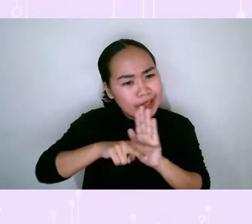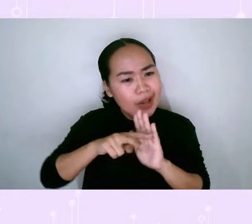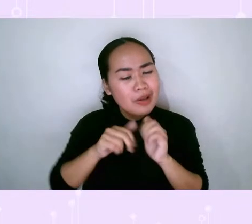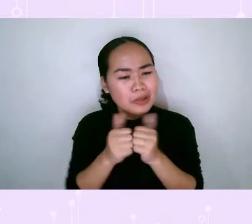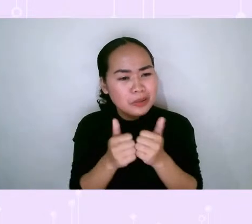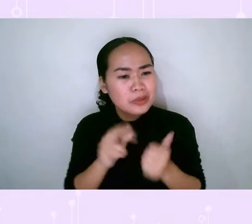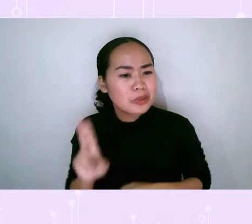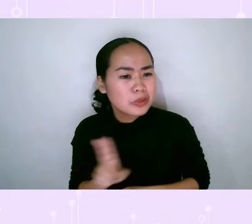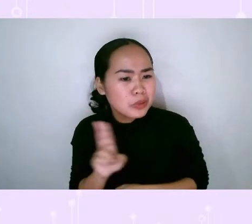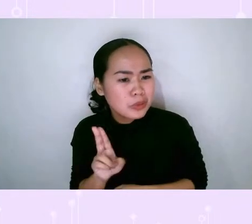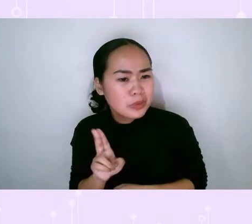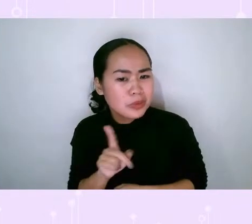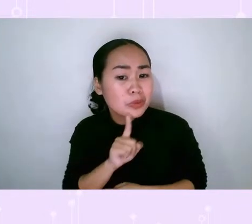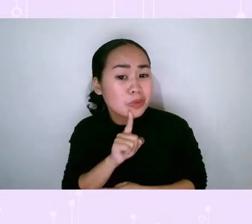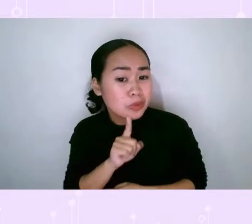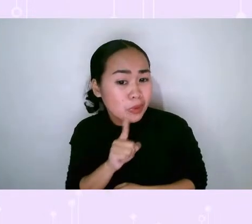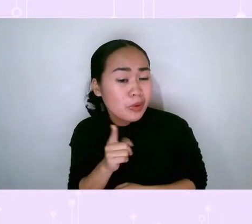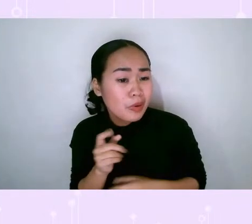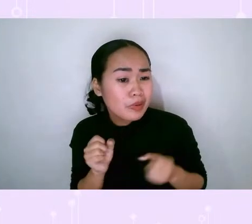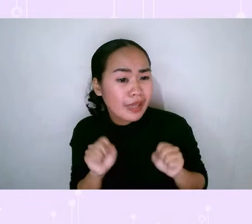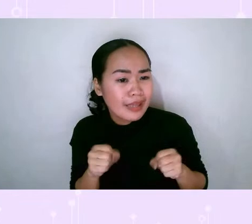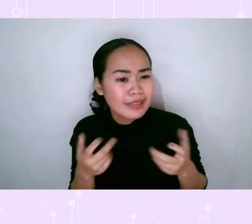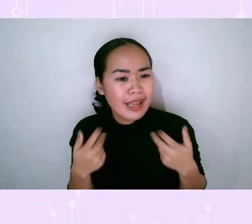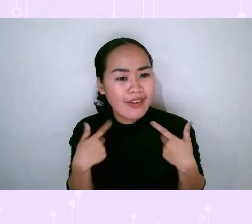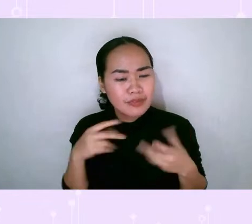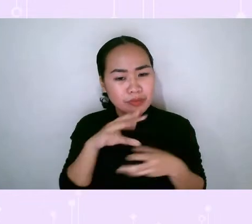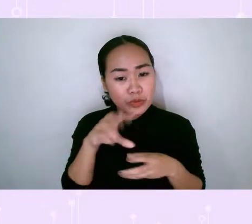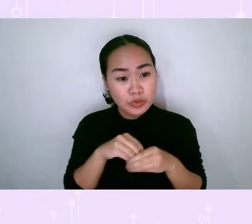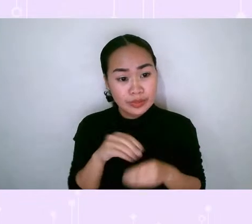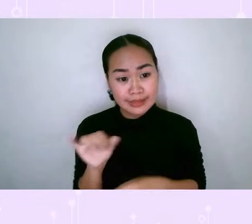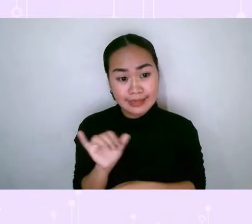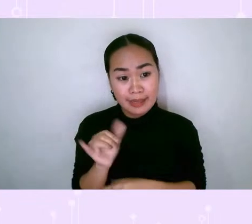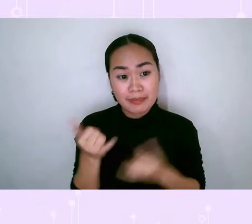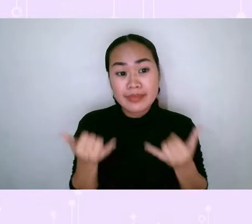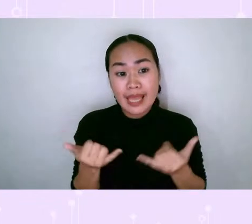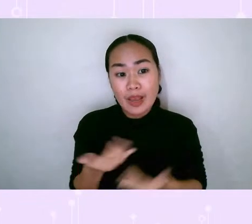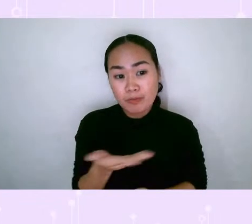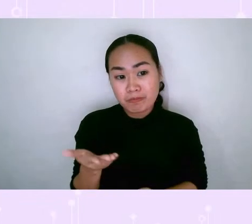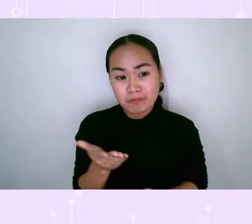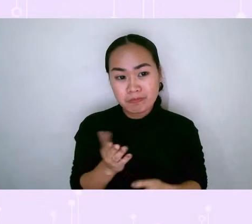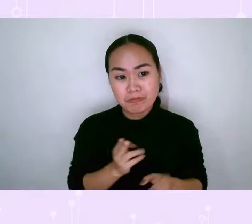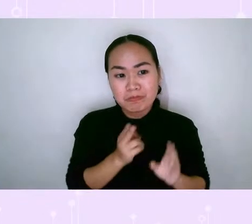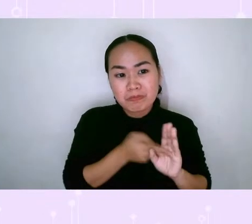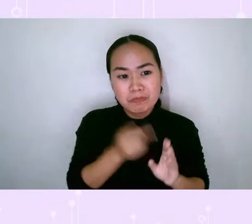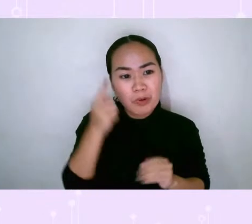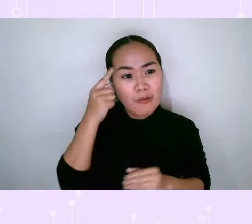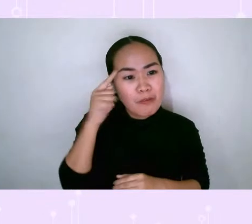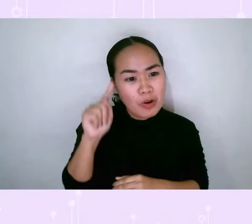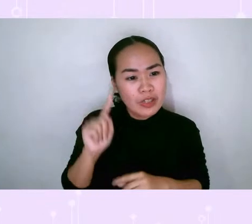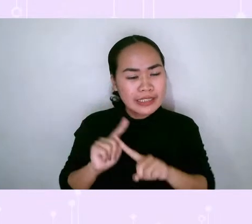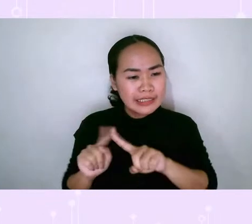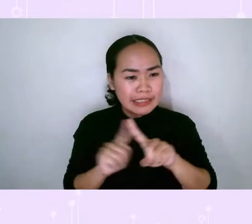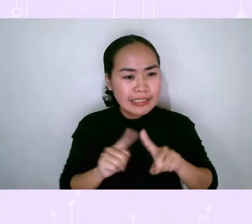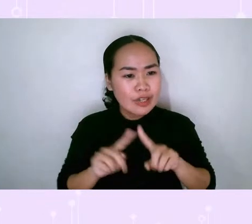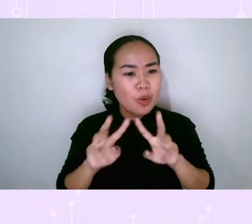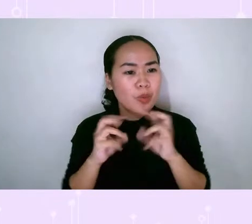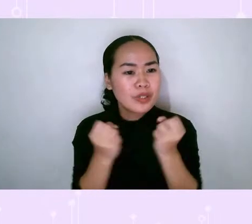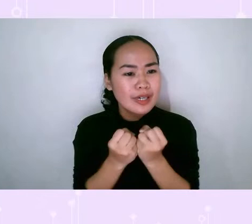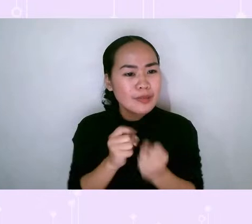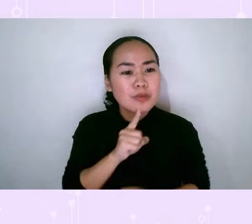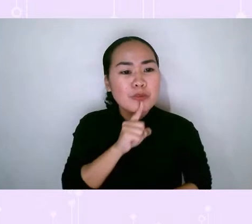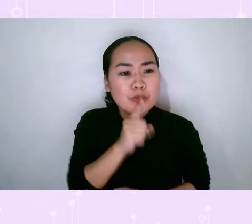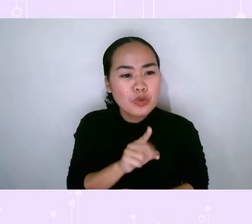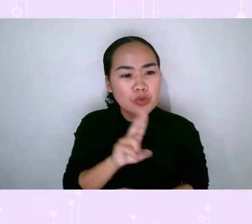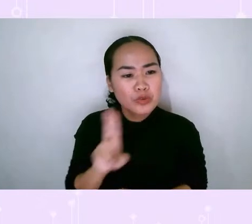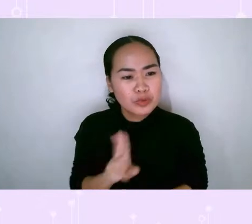And even participate in forums like this are made possible through the use of various forms of digital